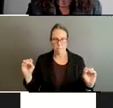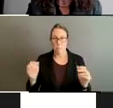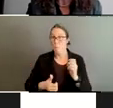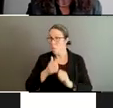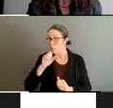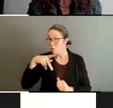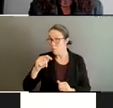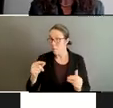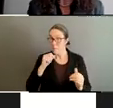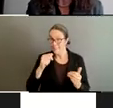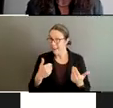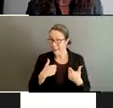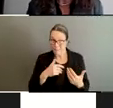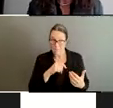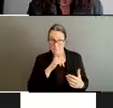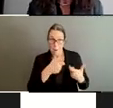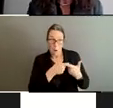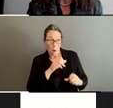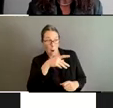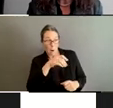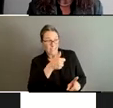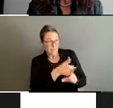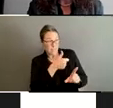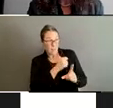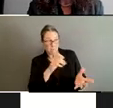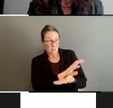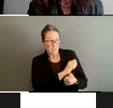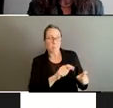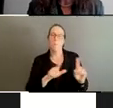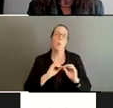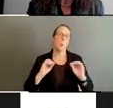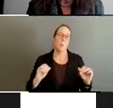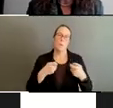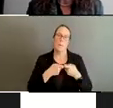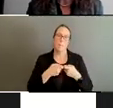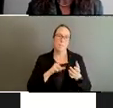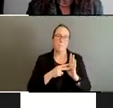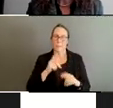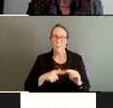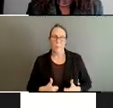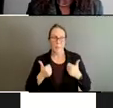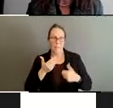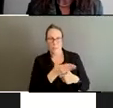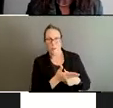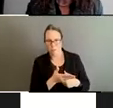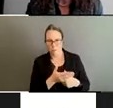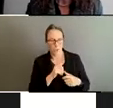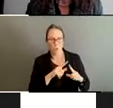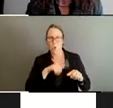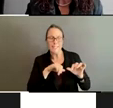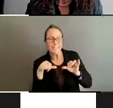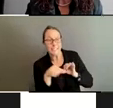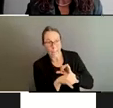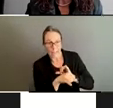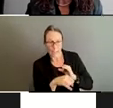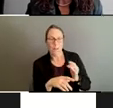apartments didn't have any damage to them, but because they didn't have power, they couldn't stay there. And so they were being evacuated.